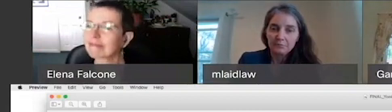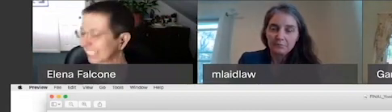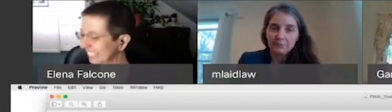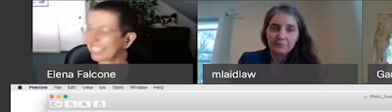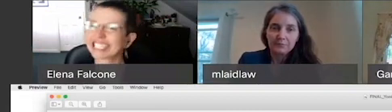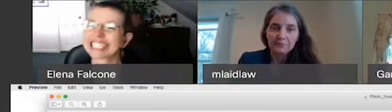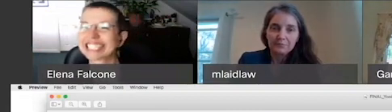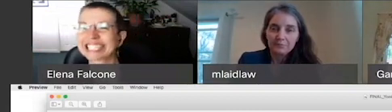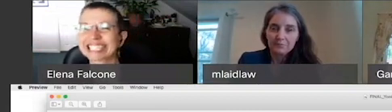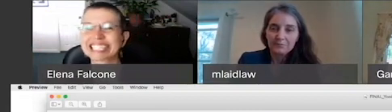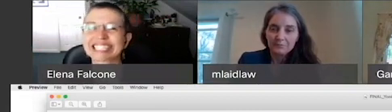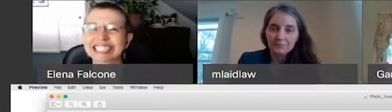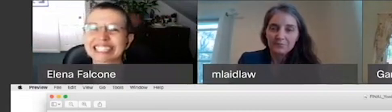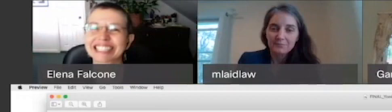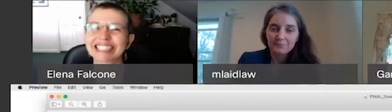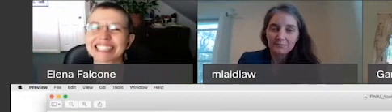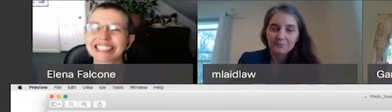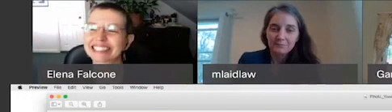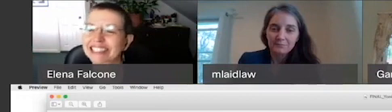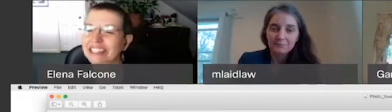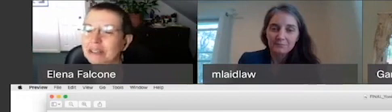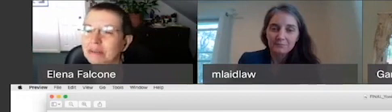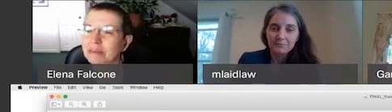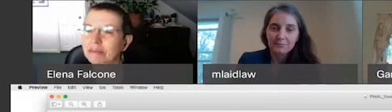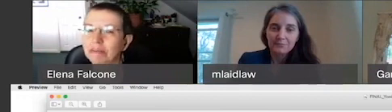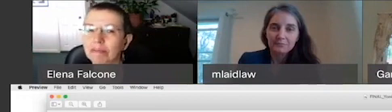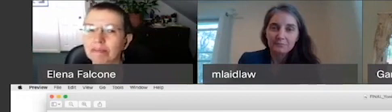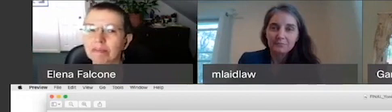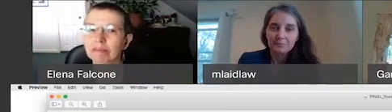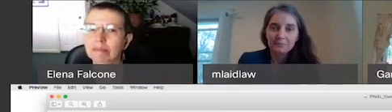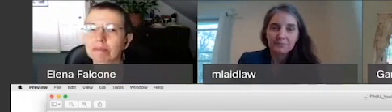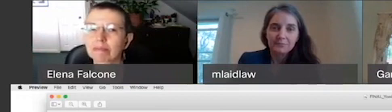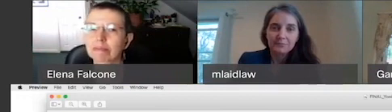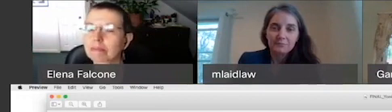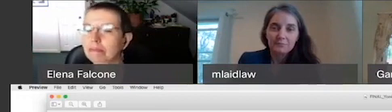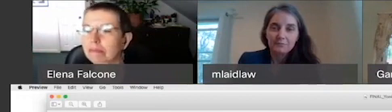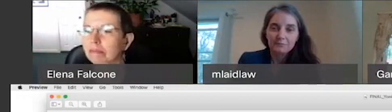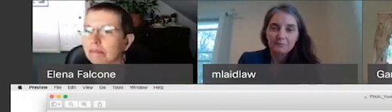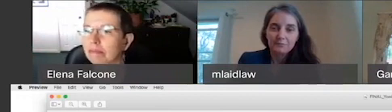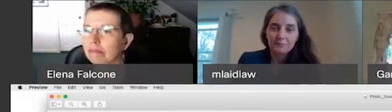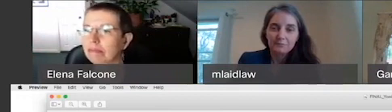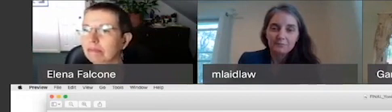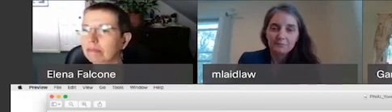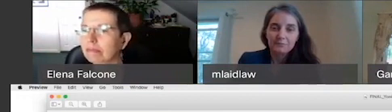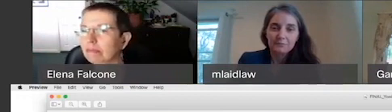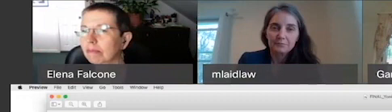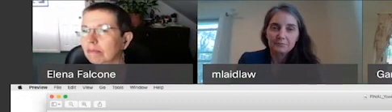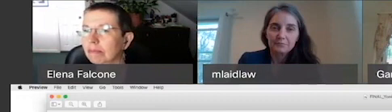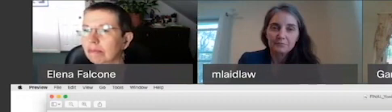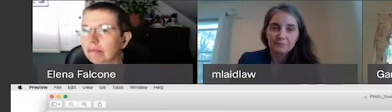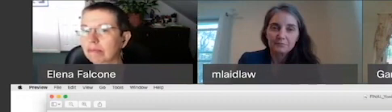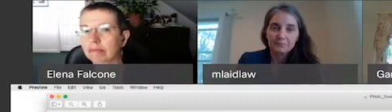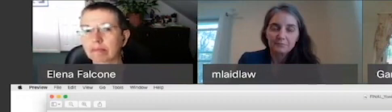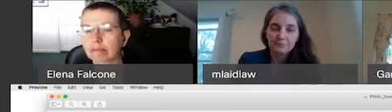to seeing everybody's faces. Just please know, Yonkers Office for the Aging is still here for you. So we're still offering